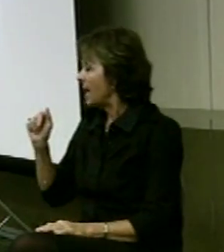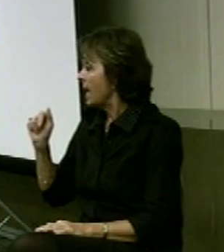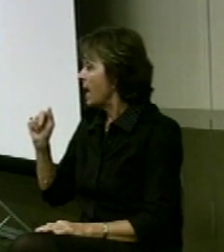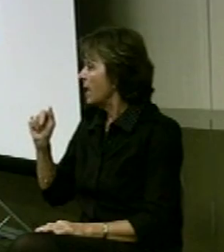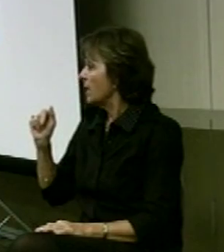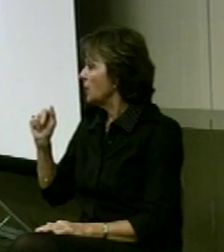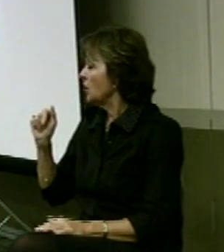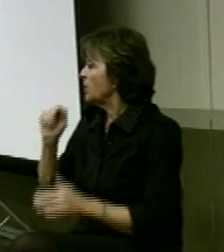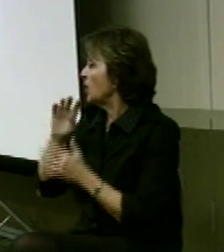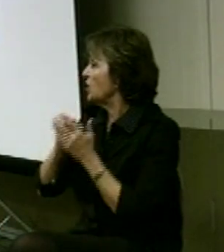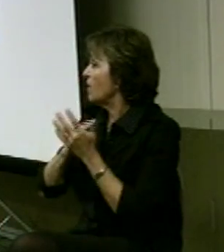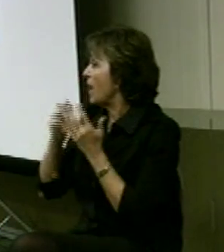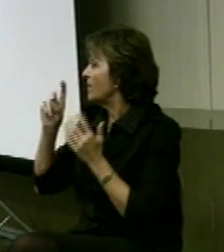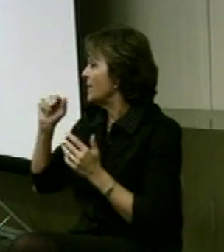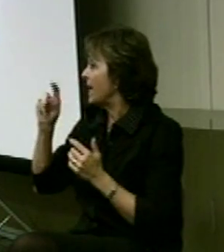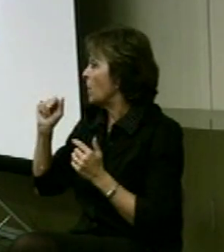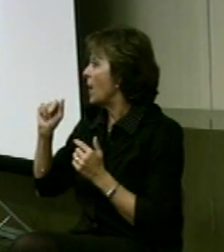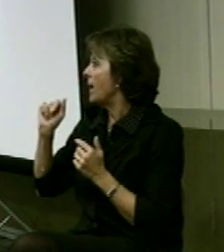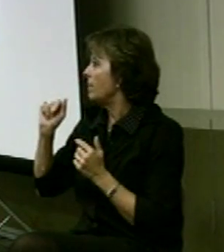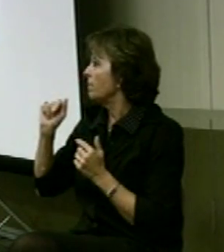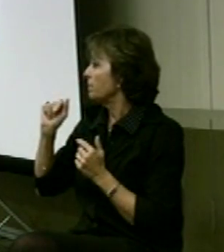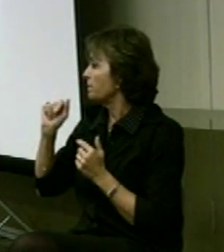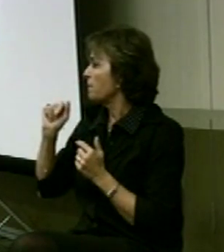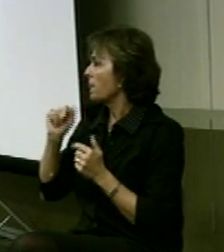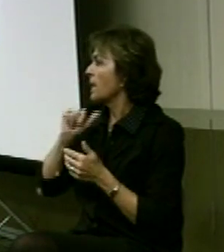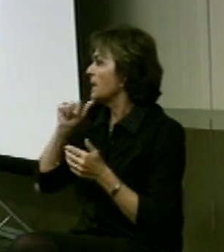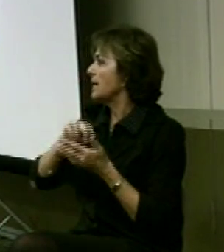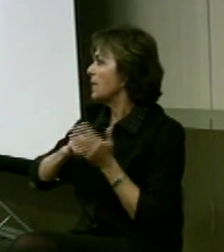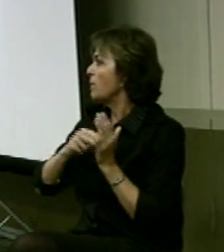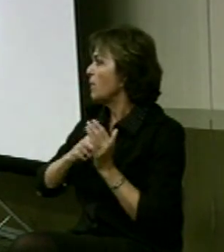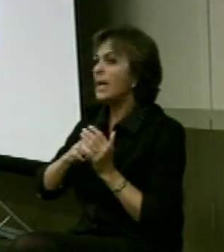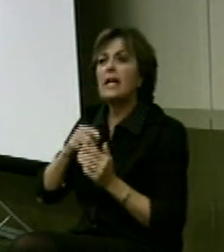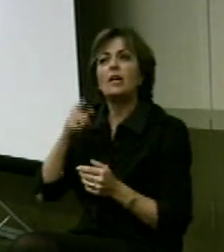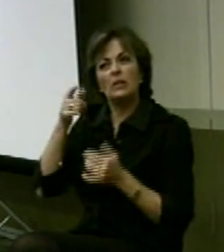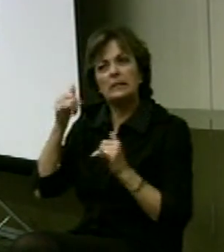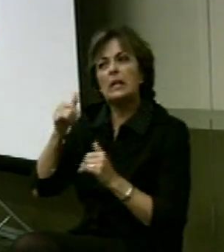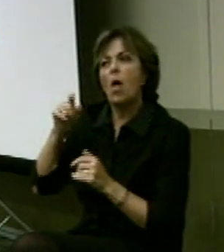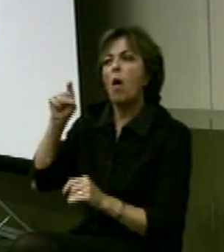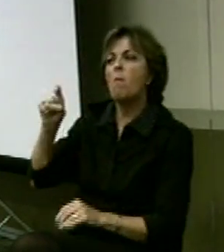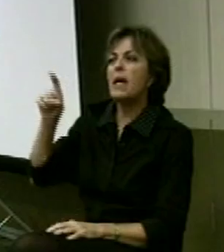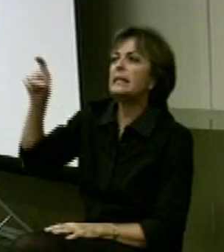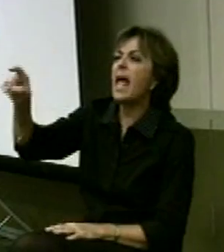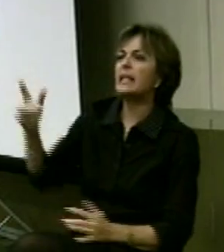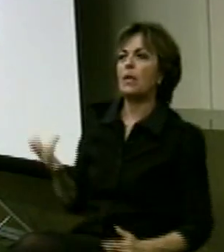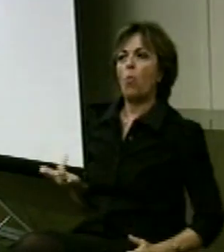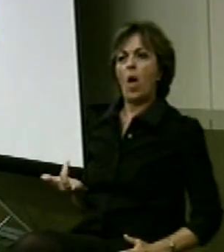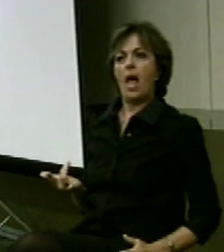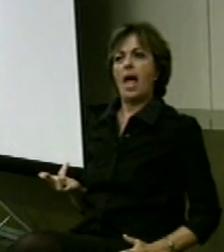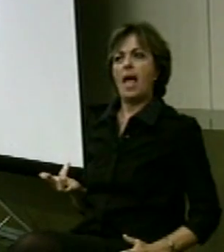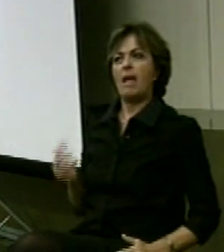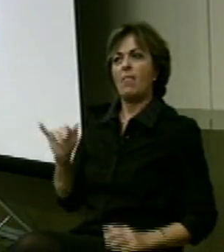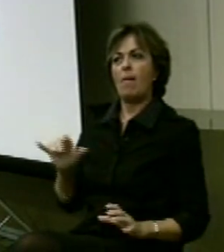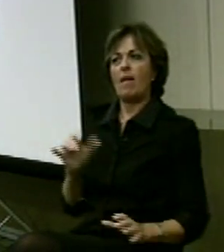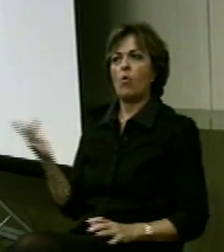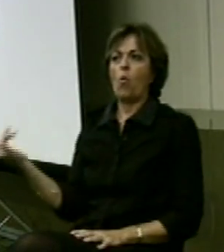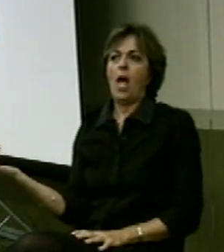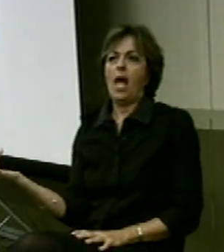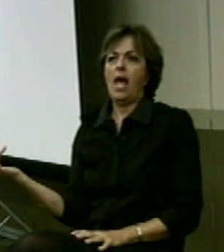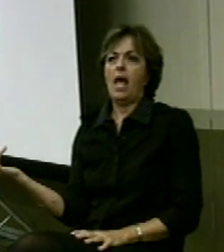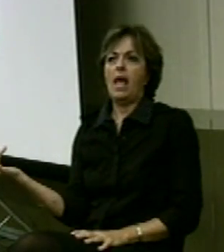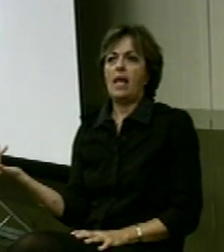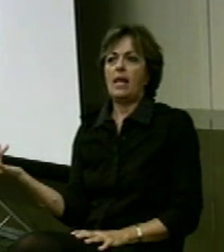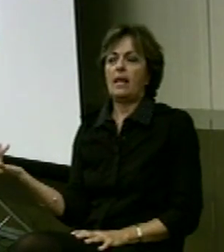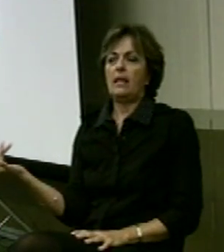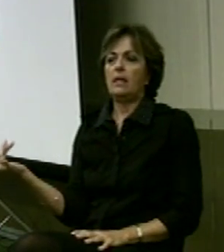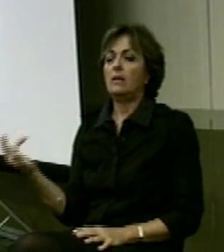why, you know? So it doesn't mean you don't ask why is the behavior happening. That's always the